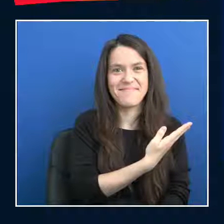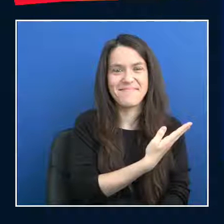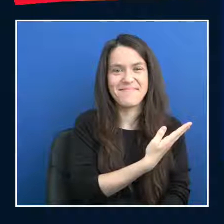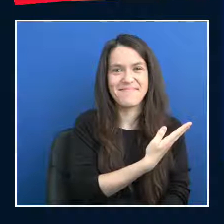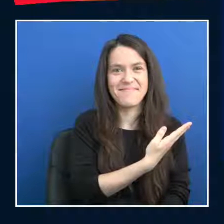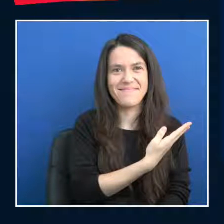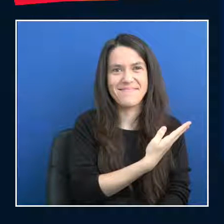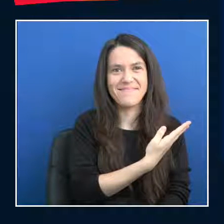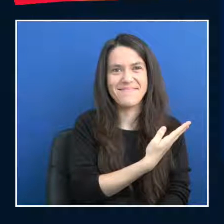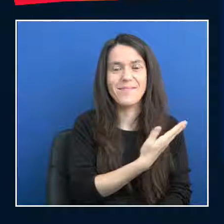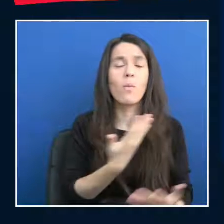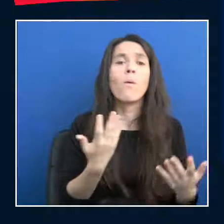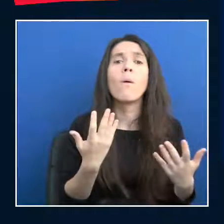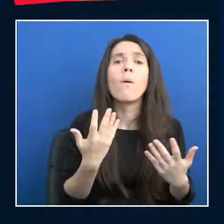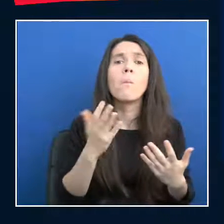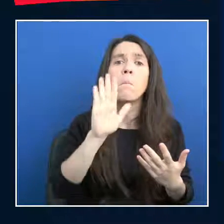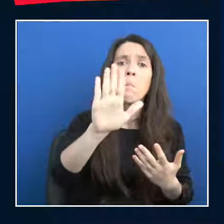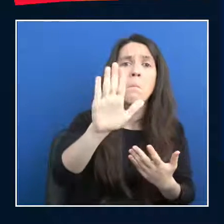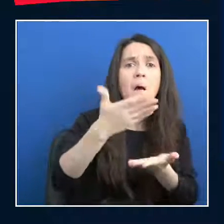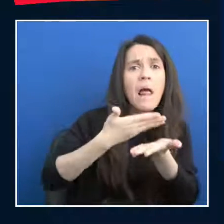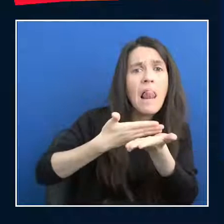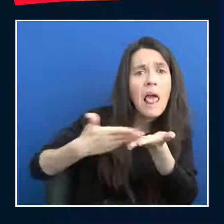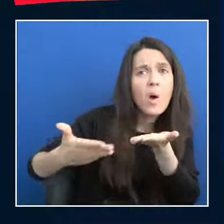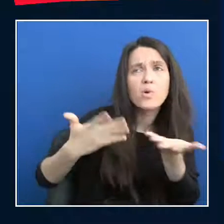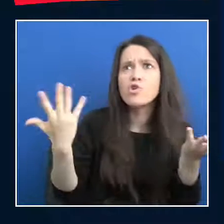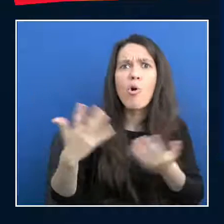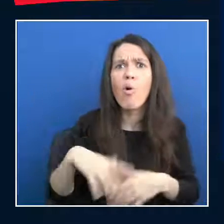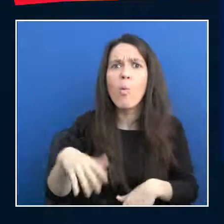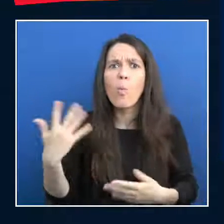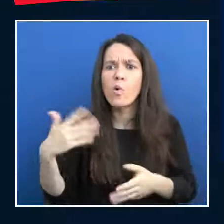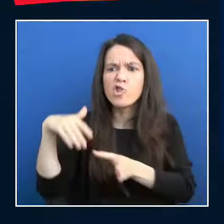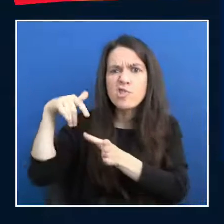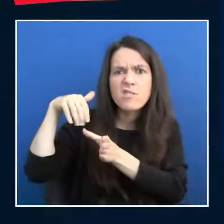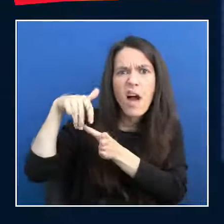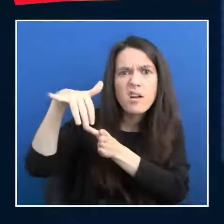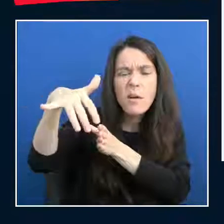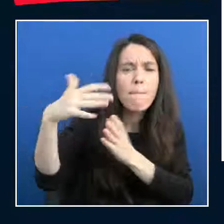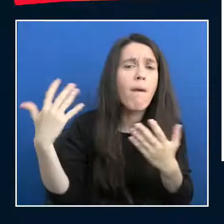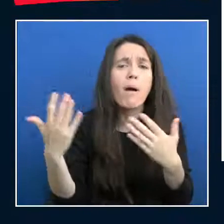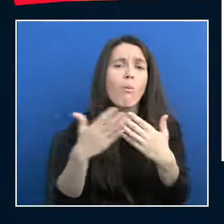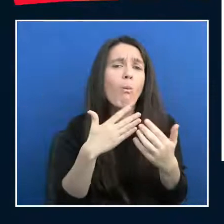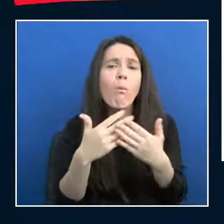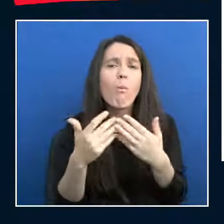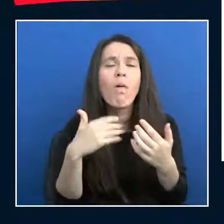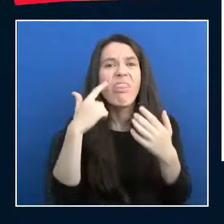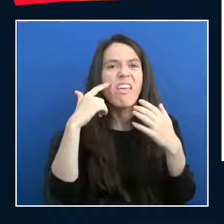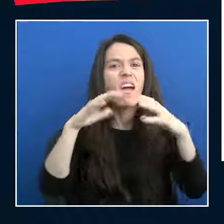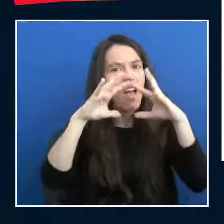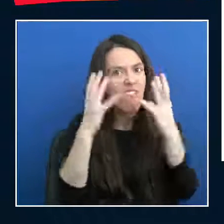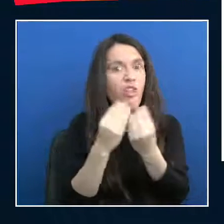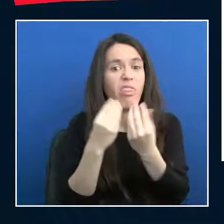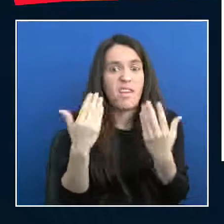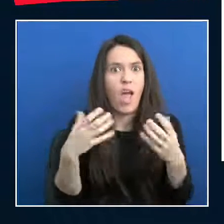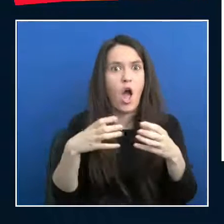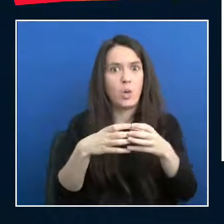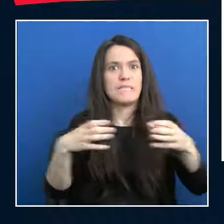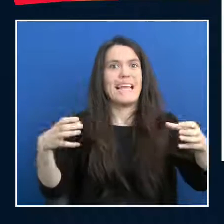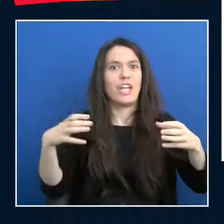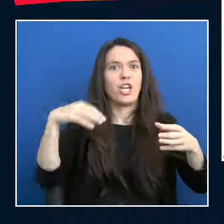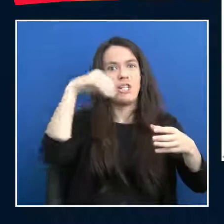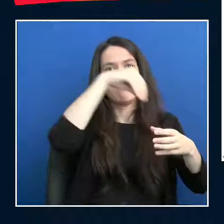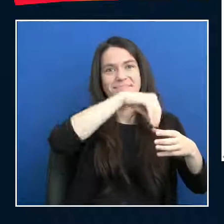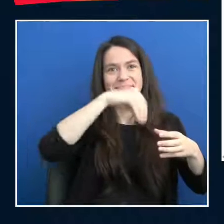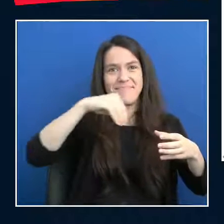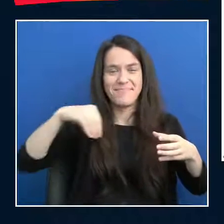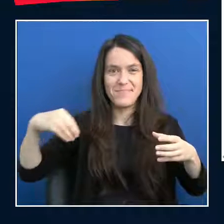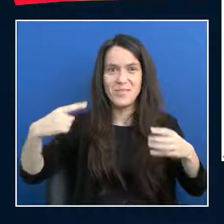which languages or which databases you're using. I think everything is available in containers nowadays. So for instance, we here